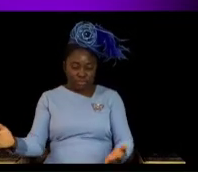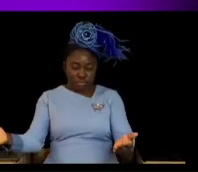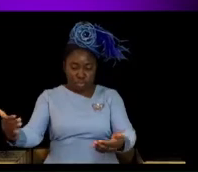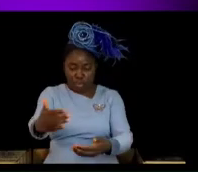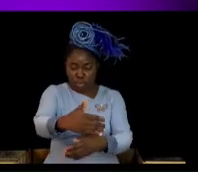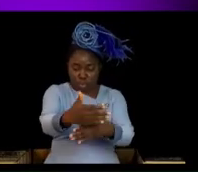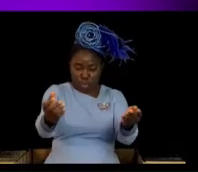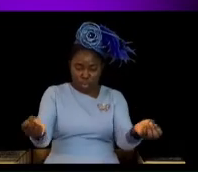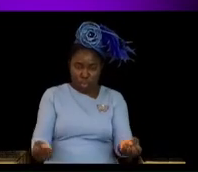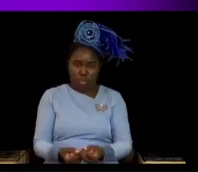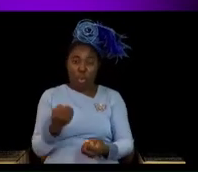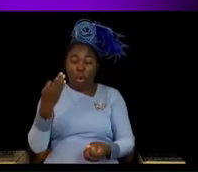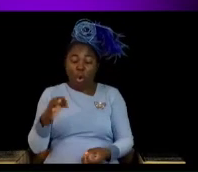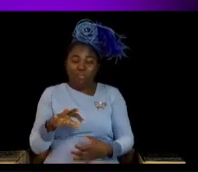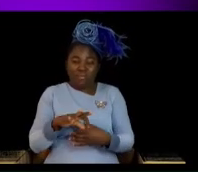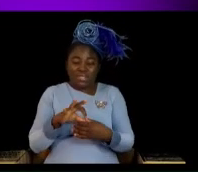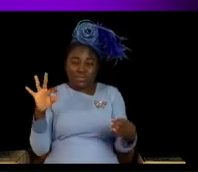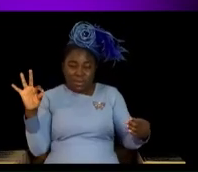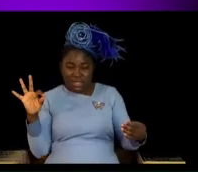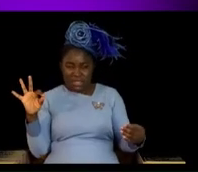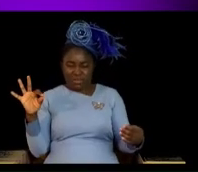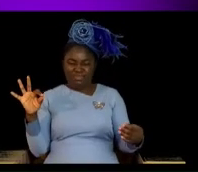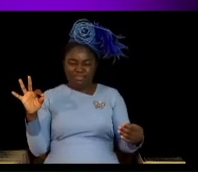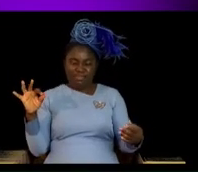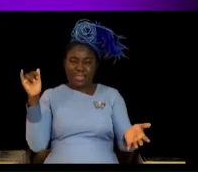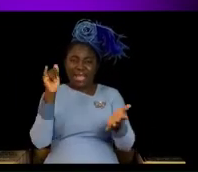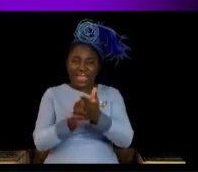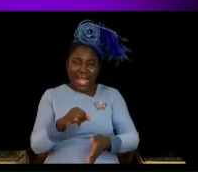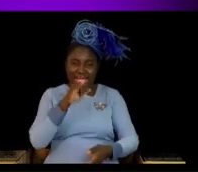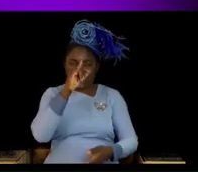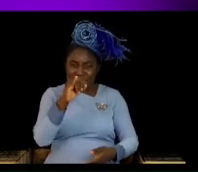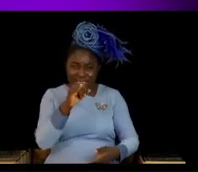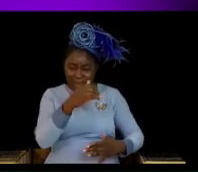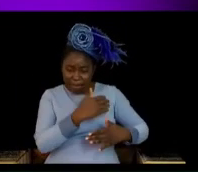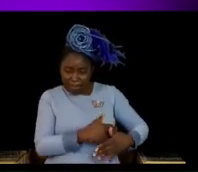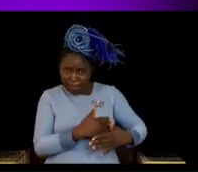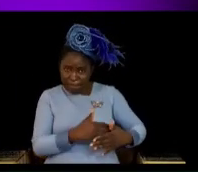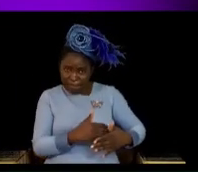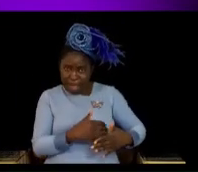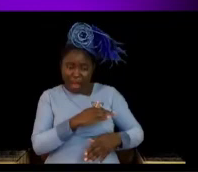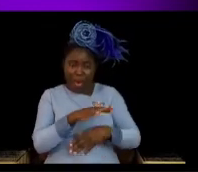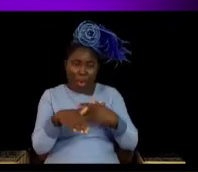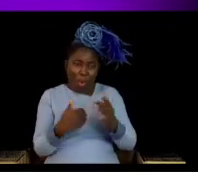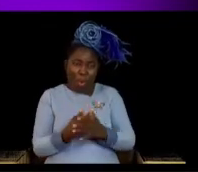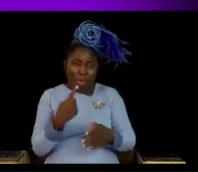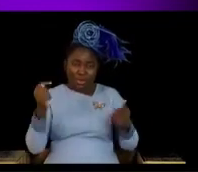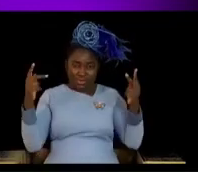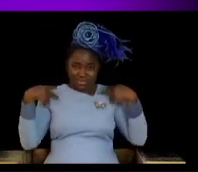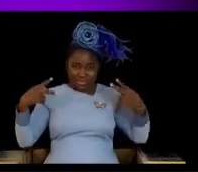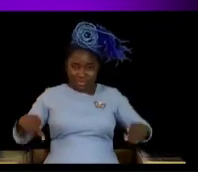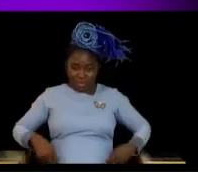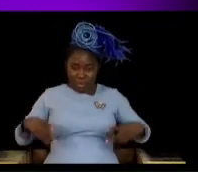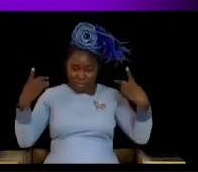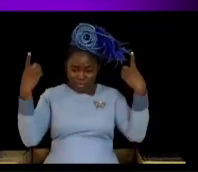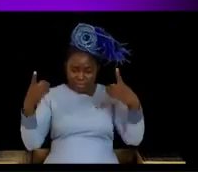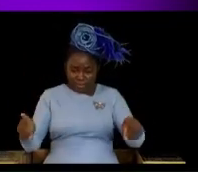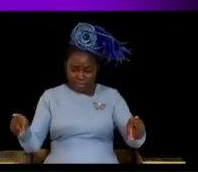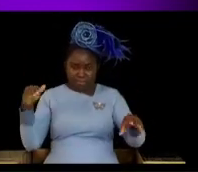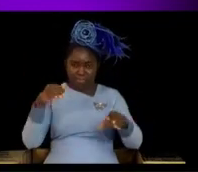of spirits behind all visible occurrences in the physical